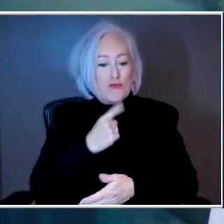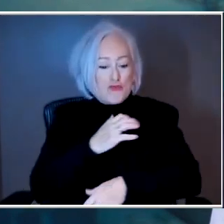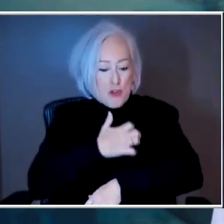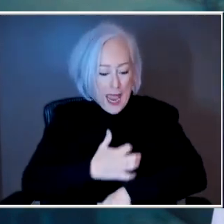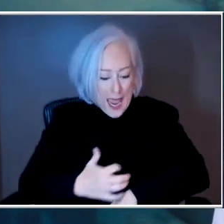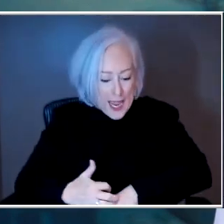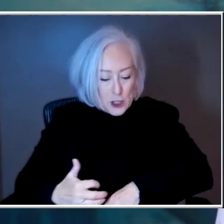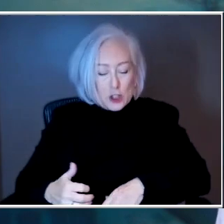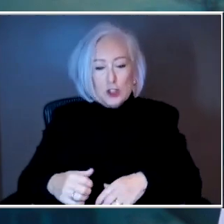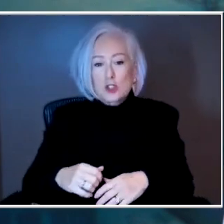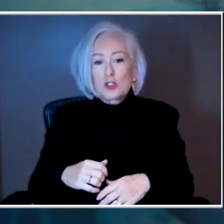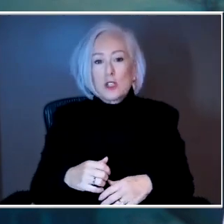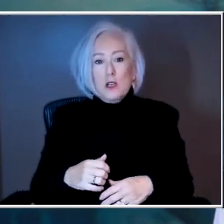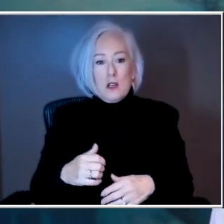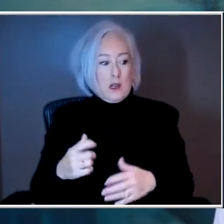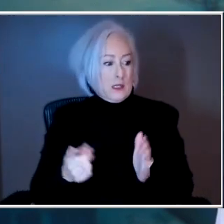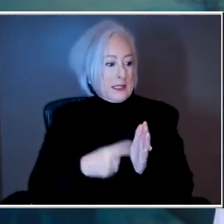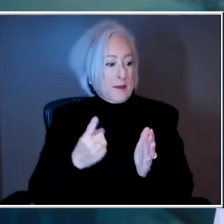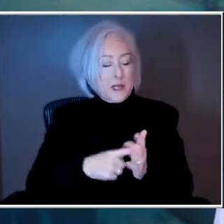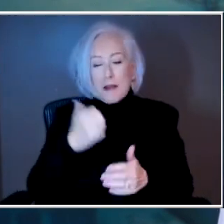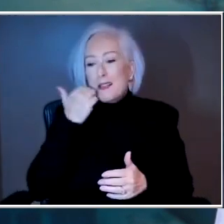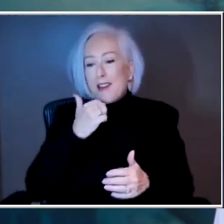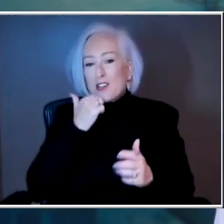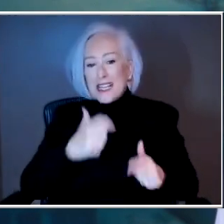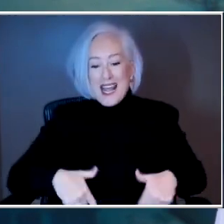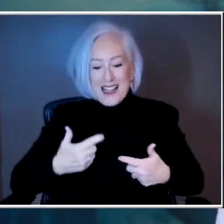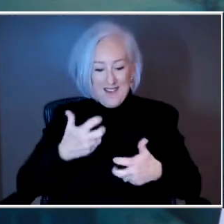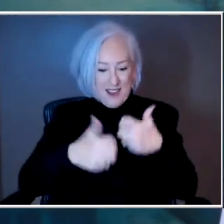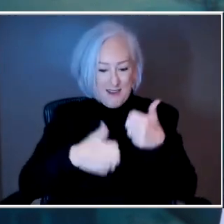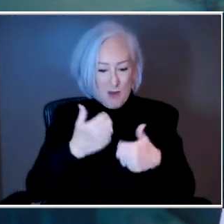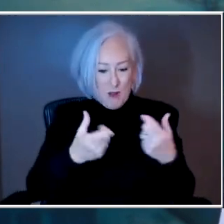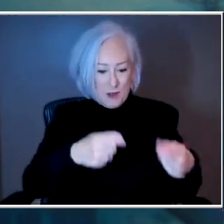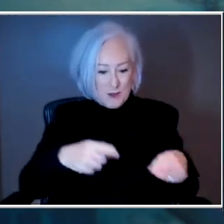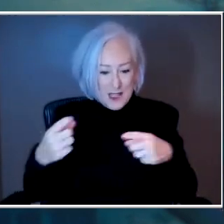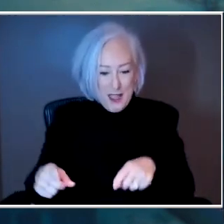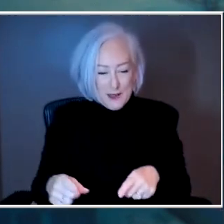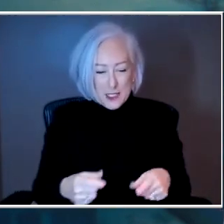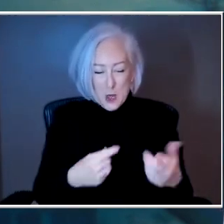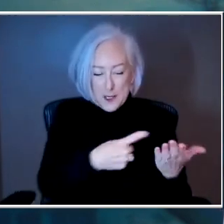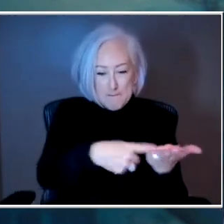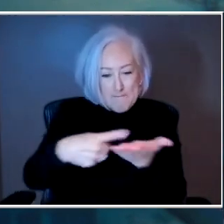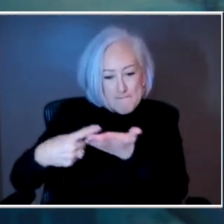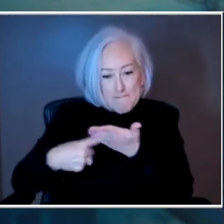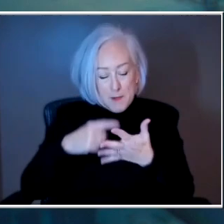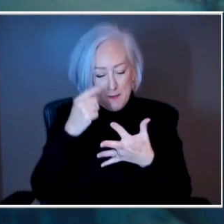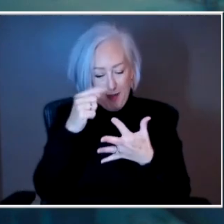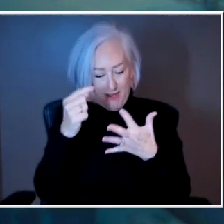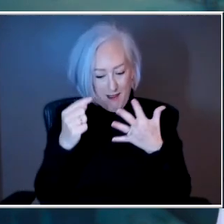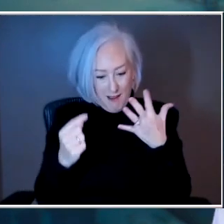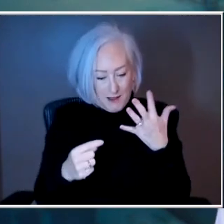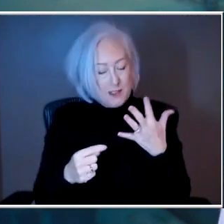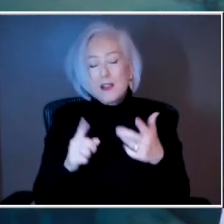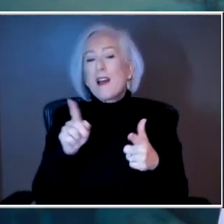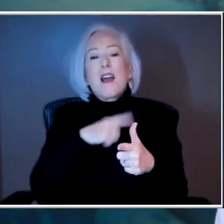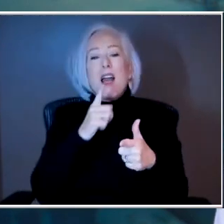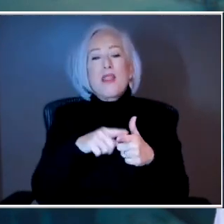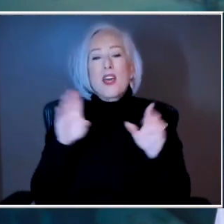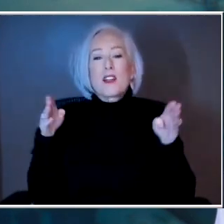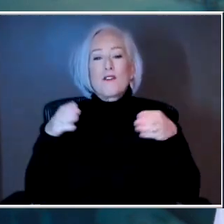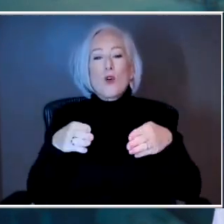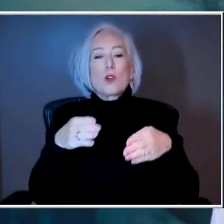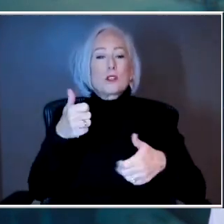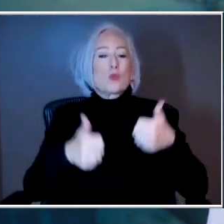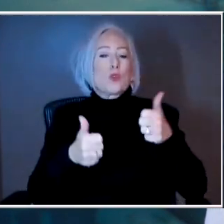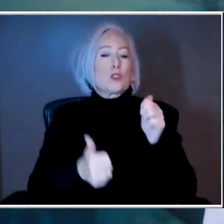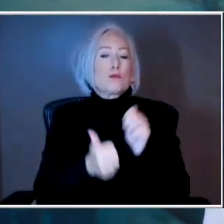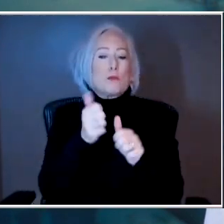daily living. So those are the things that we try to suss out in the consults. And then also we focus on which parts are most important. Some